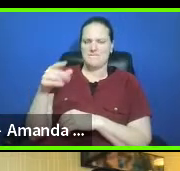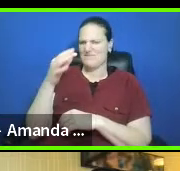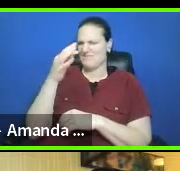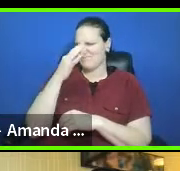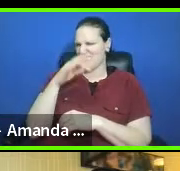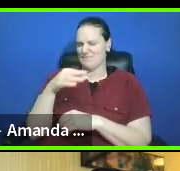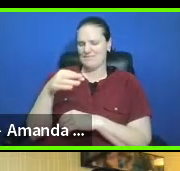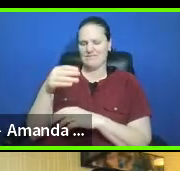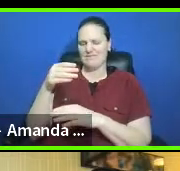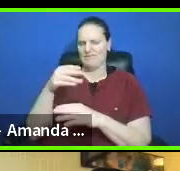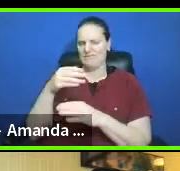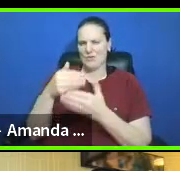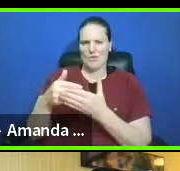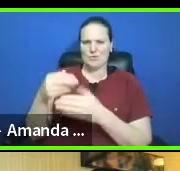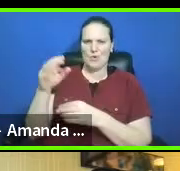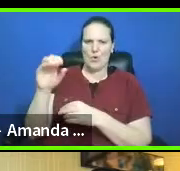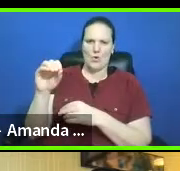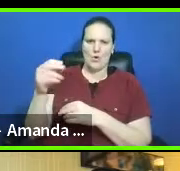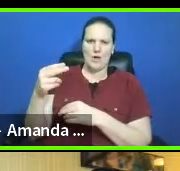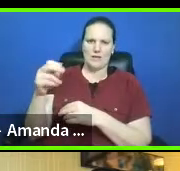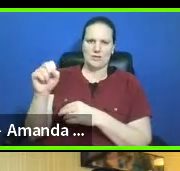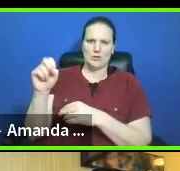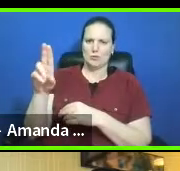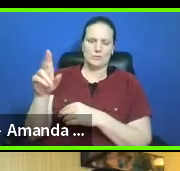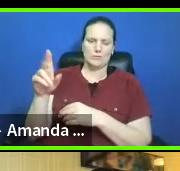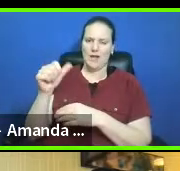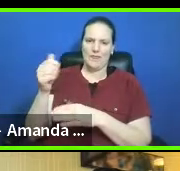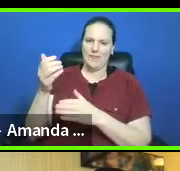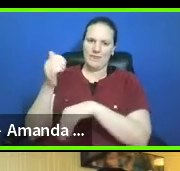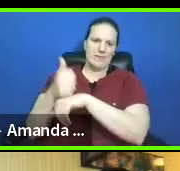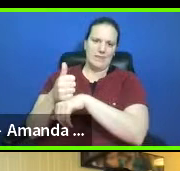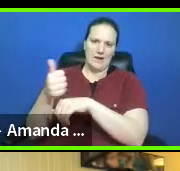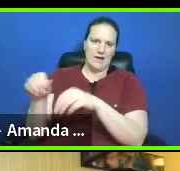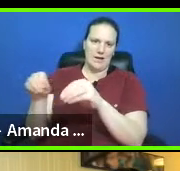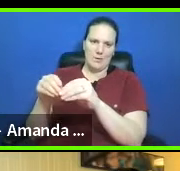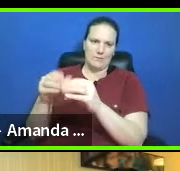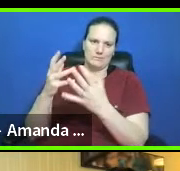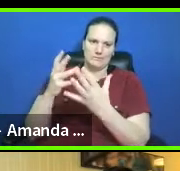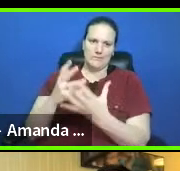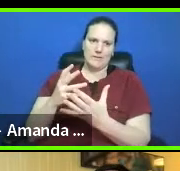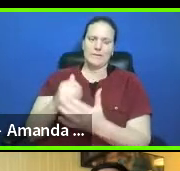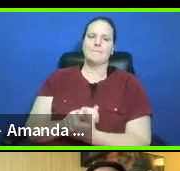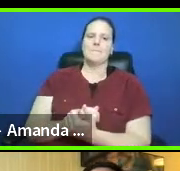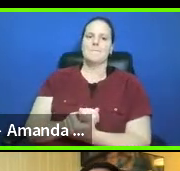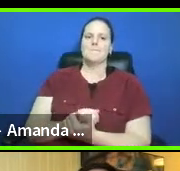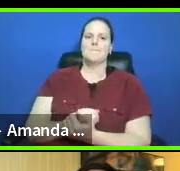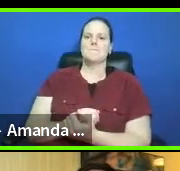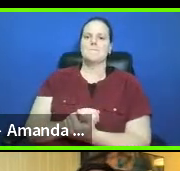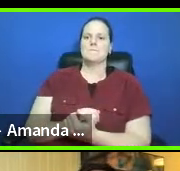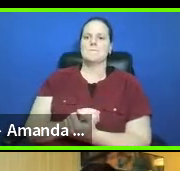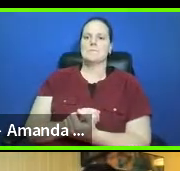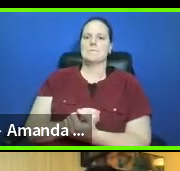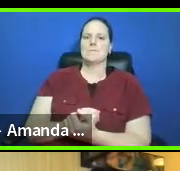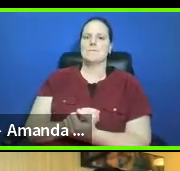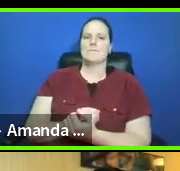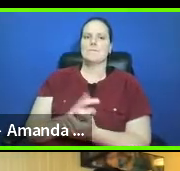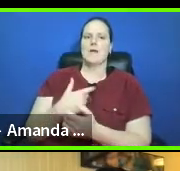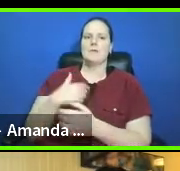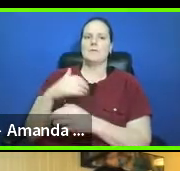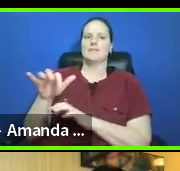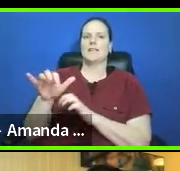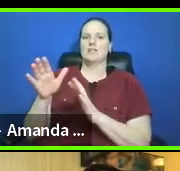from OHSU. It doesn't exist anymore, sadly. I was a